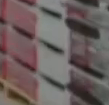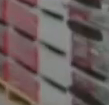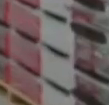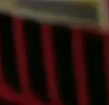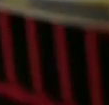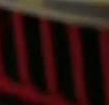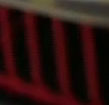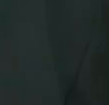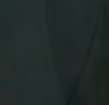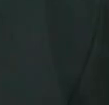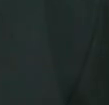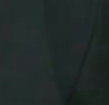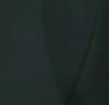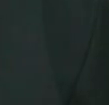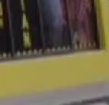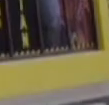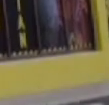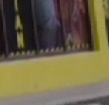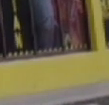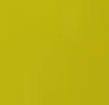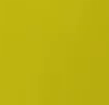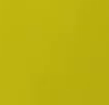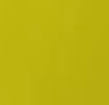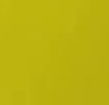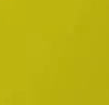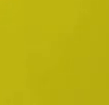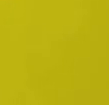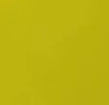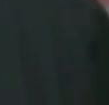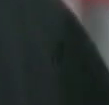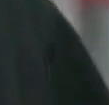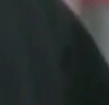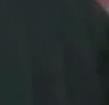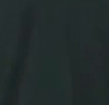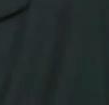us to cater more to contractors, we decided to open the CBS Pro Store here at Robinson